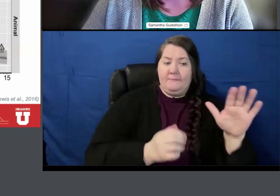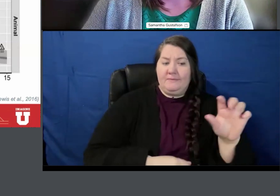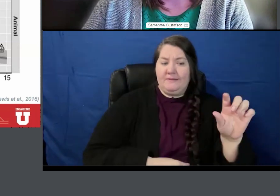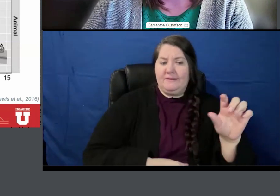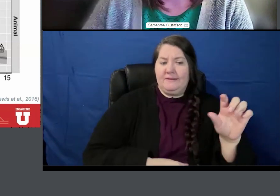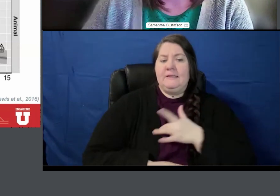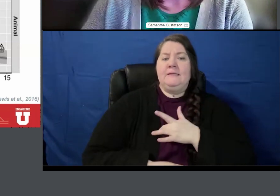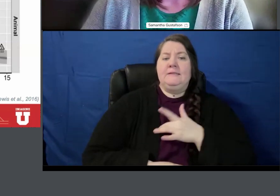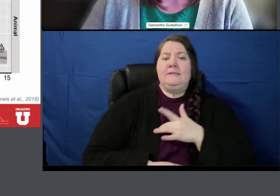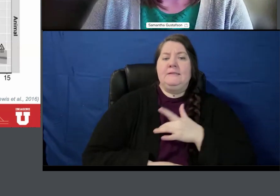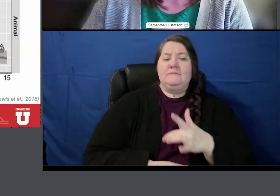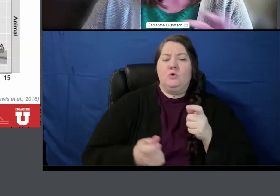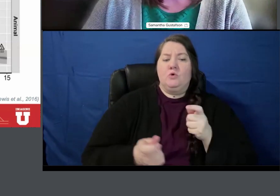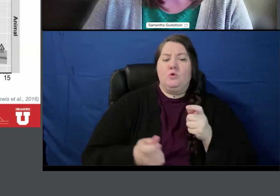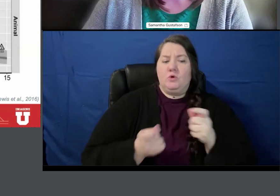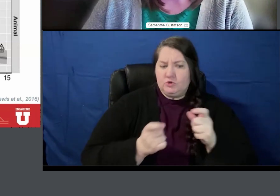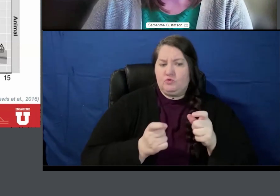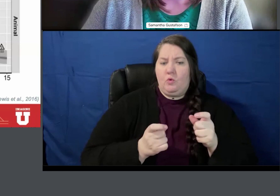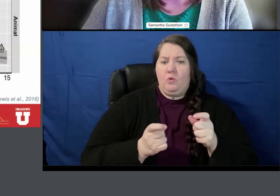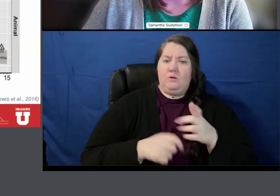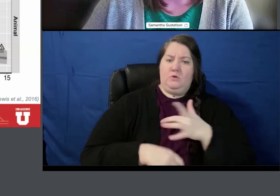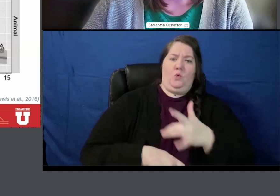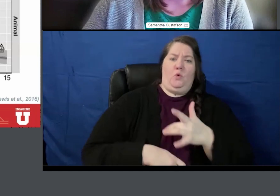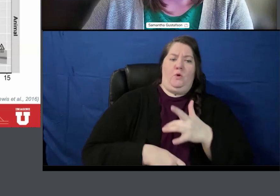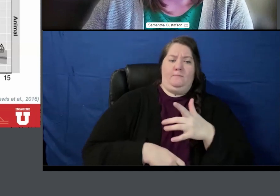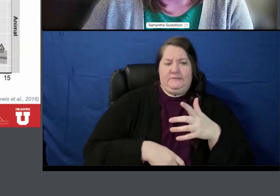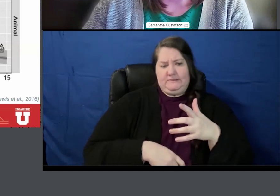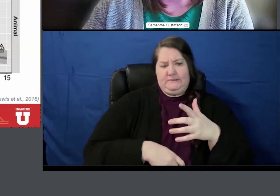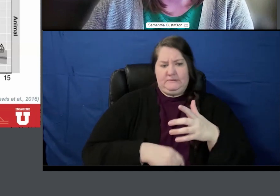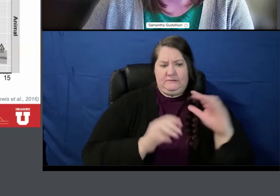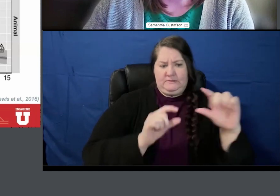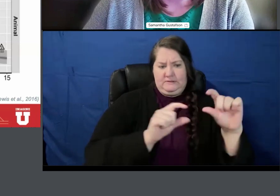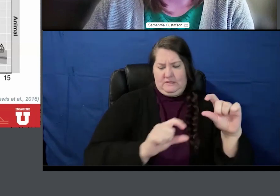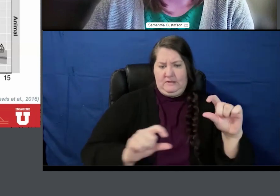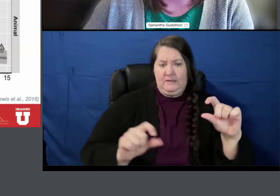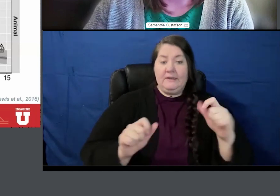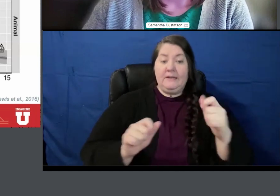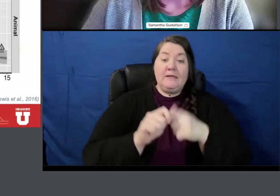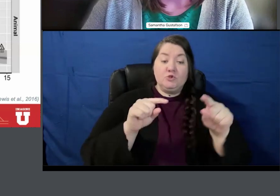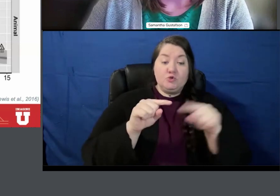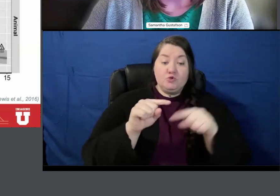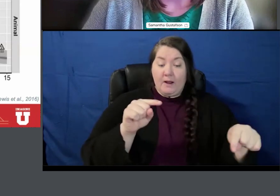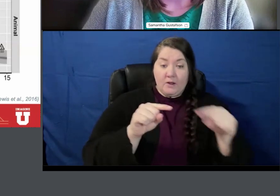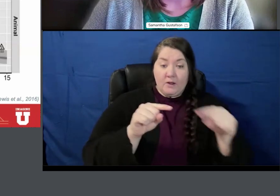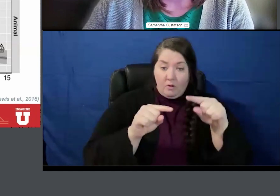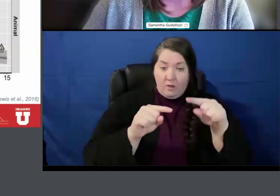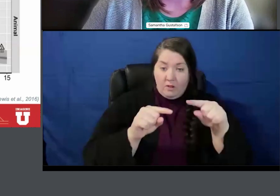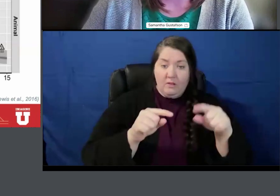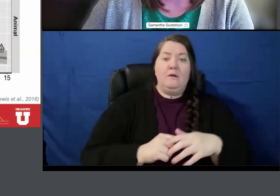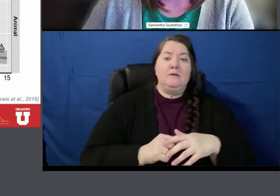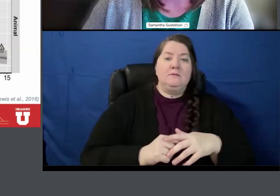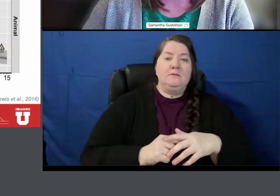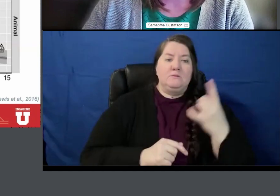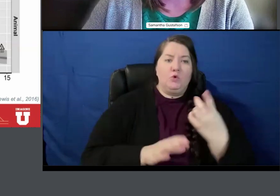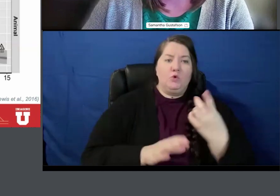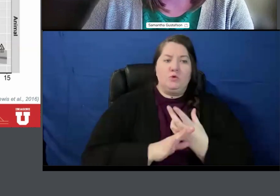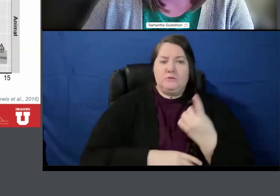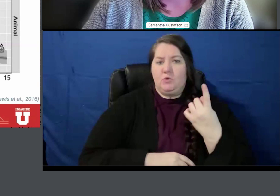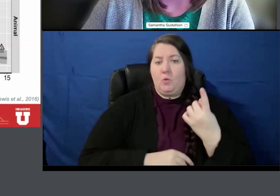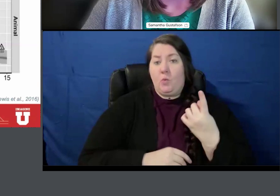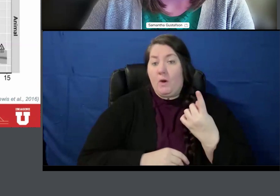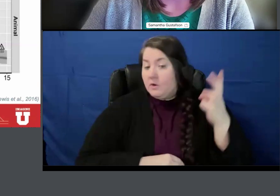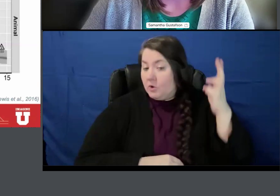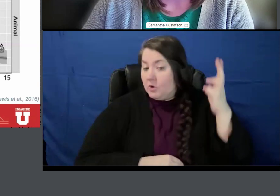hearing control norms for this task, and then each triangle is a child who uses at least one cochlear